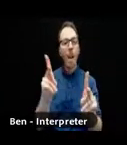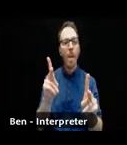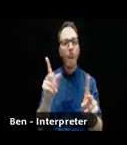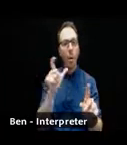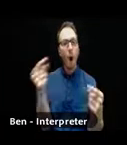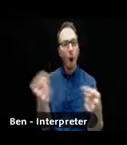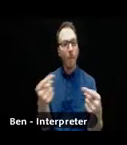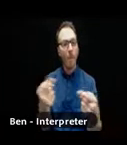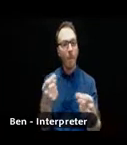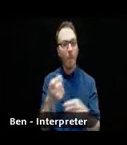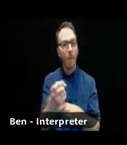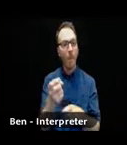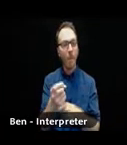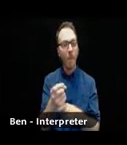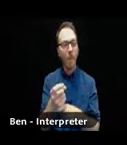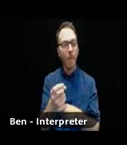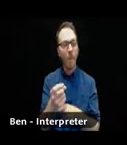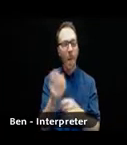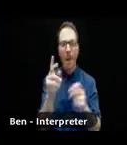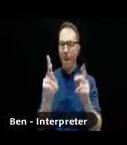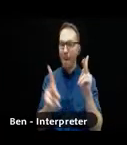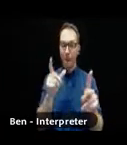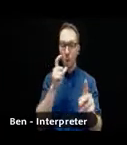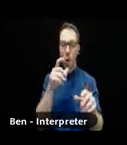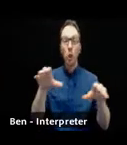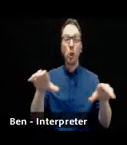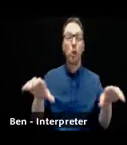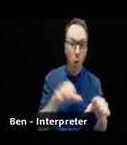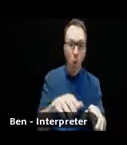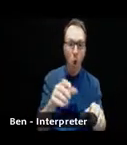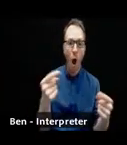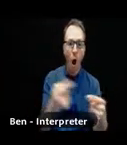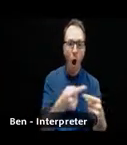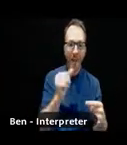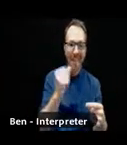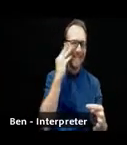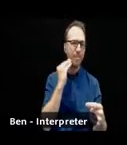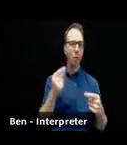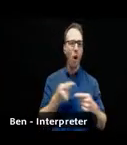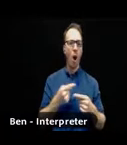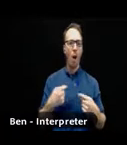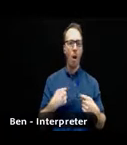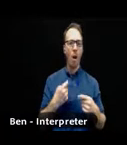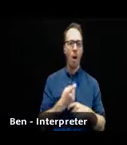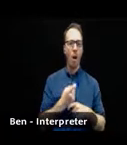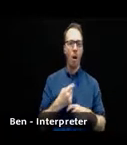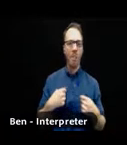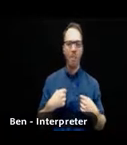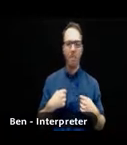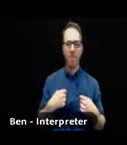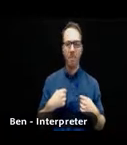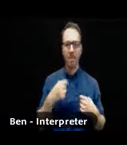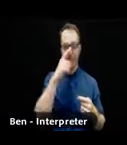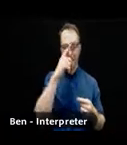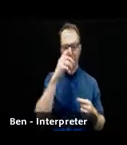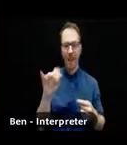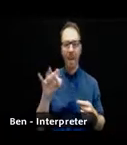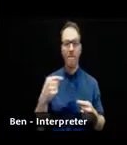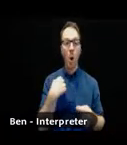harmed. Even people who do harm can also experience harm. And so if we are